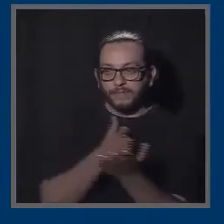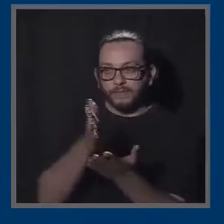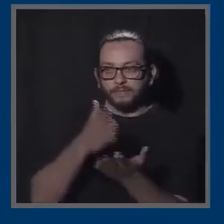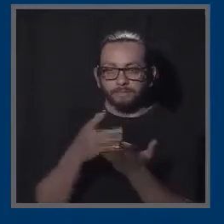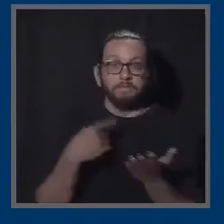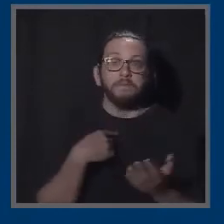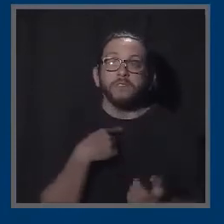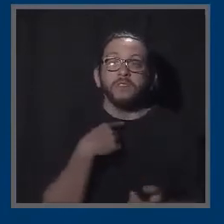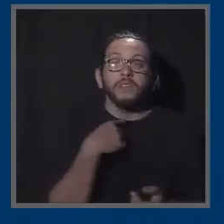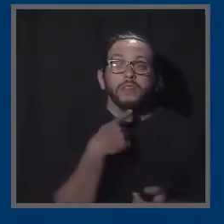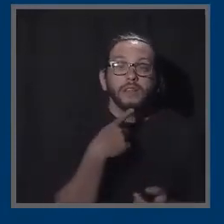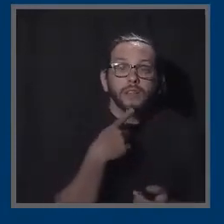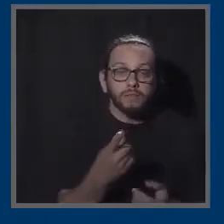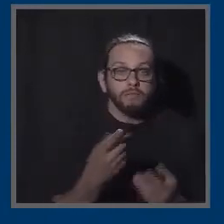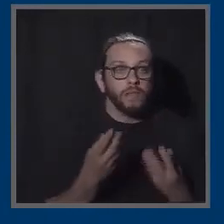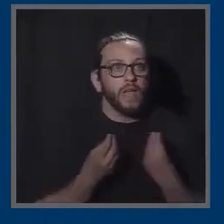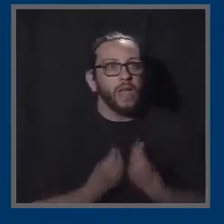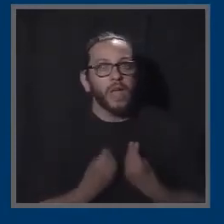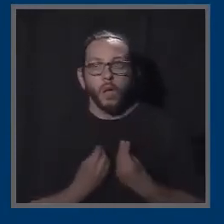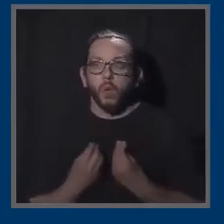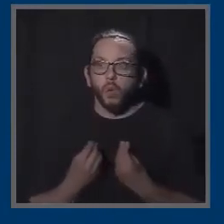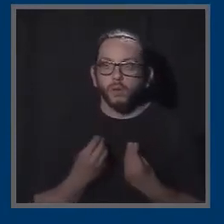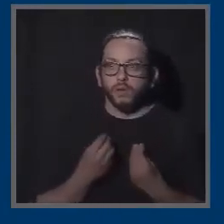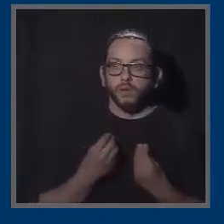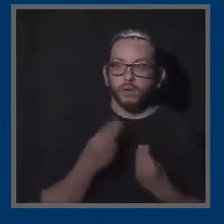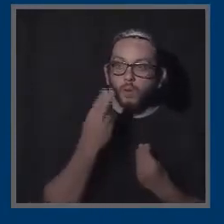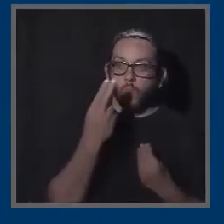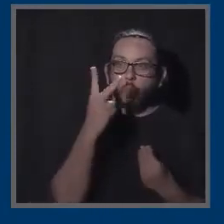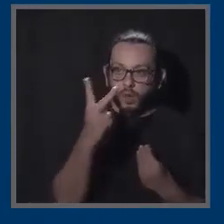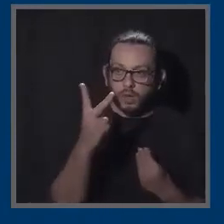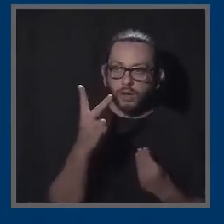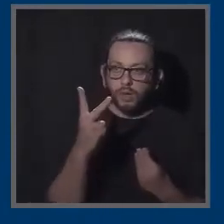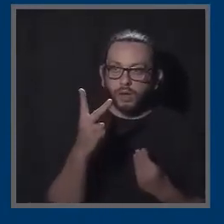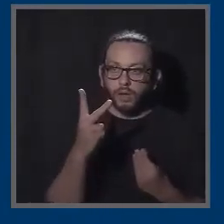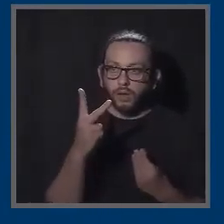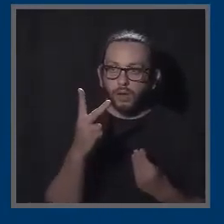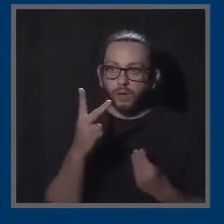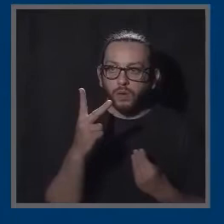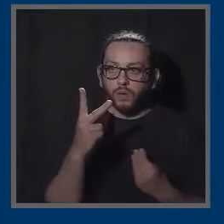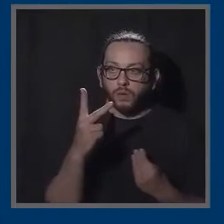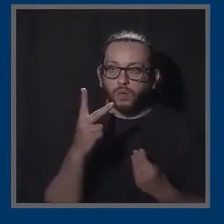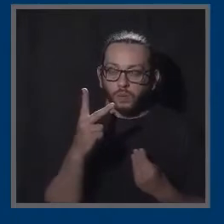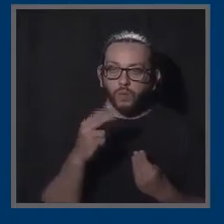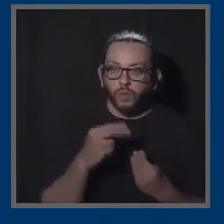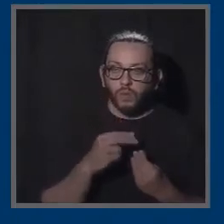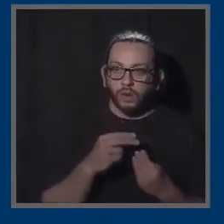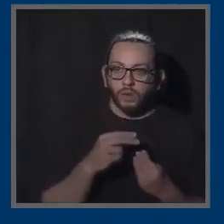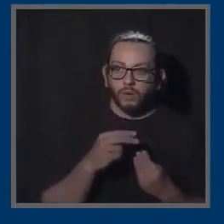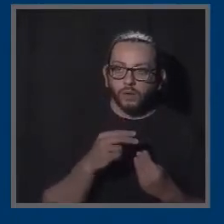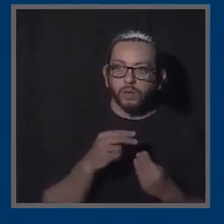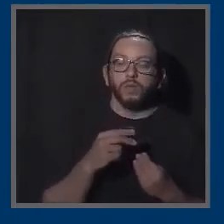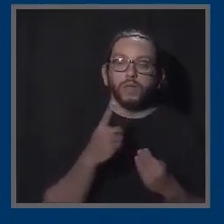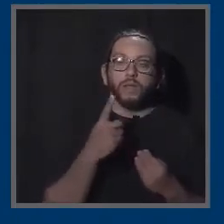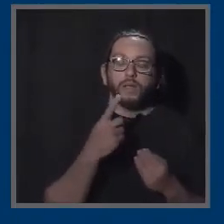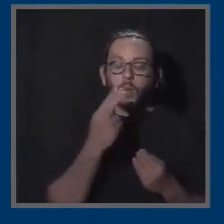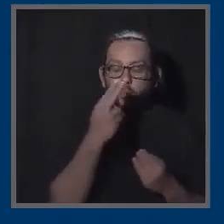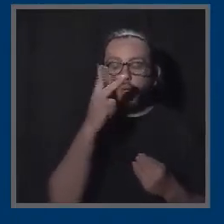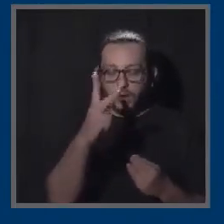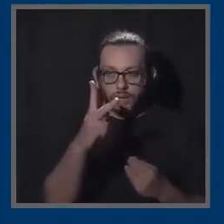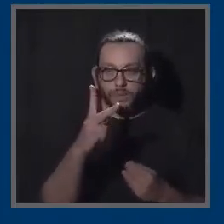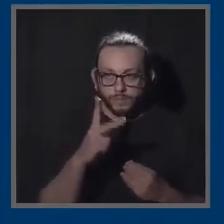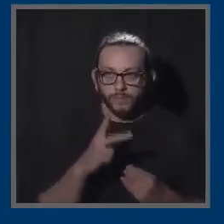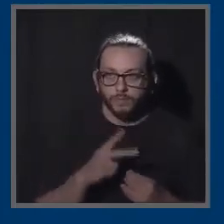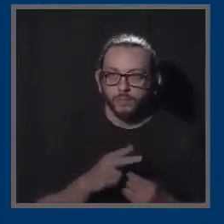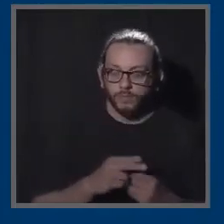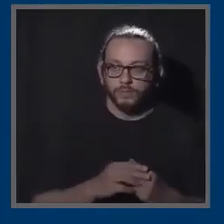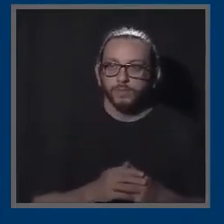been used in the UK context, which is the context that I'm most familiar with. And then I'm very interested to hear how